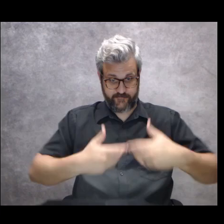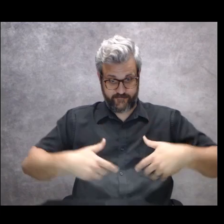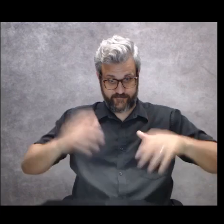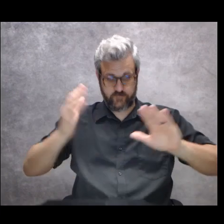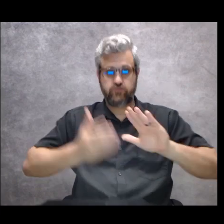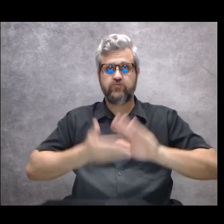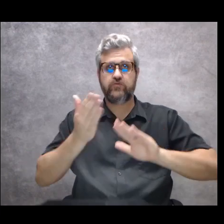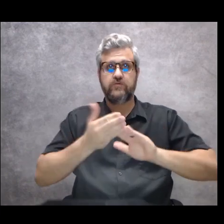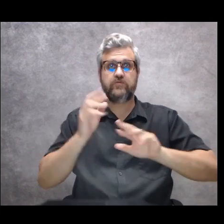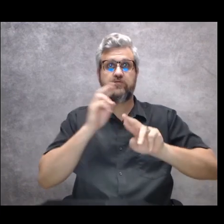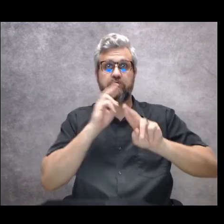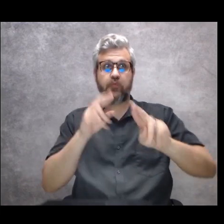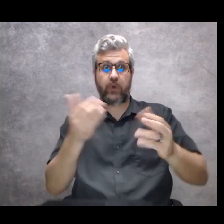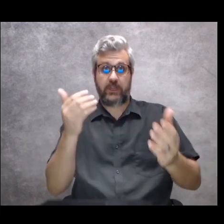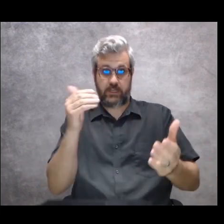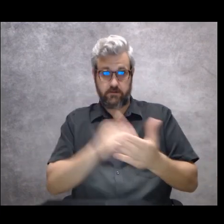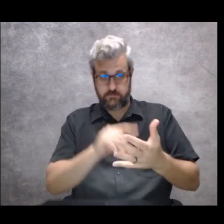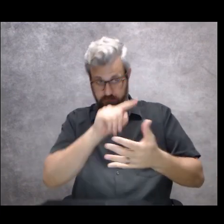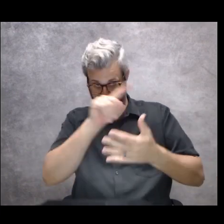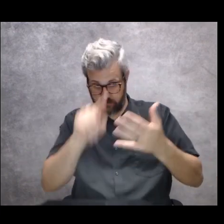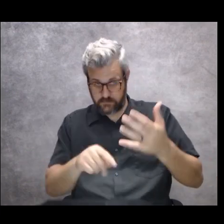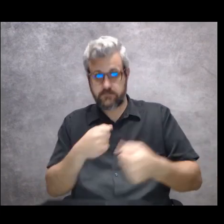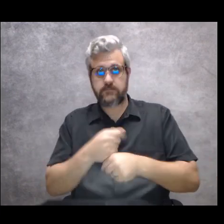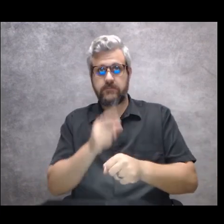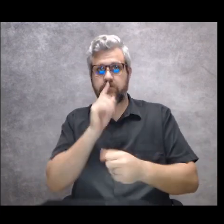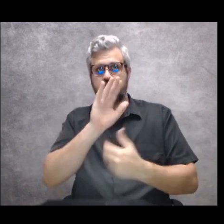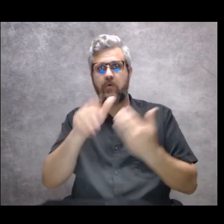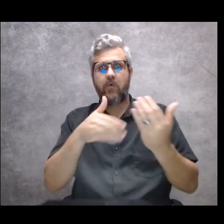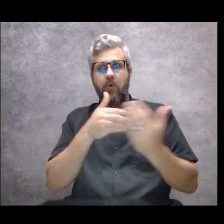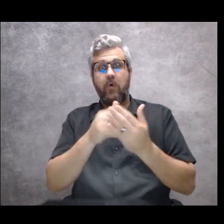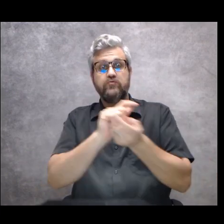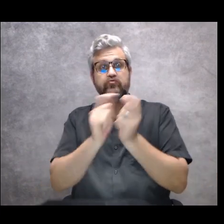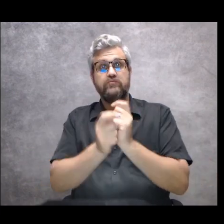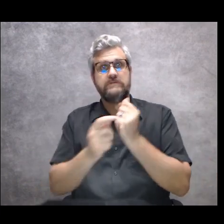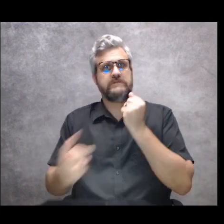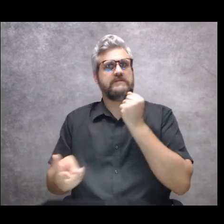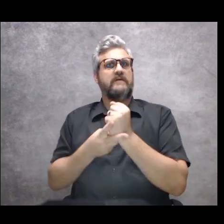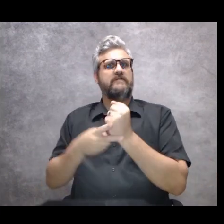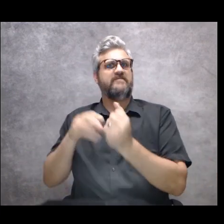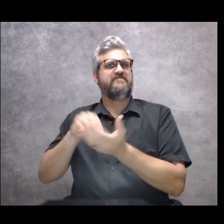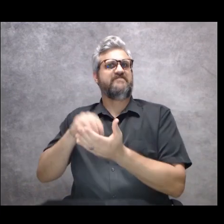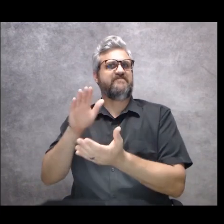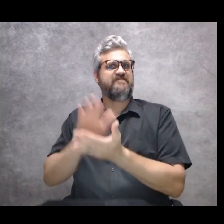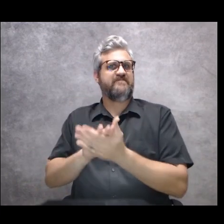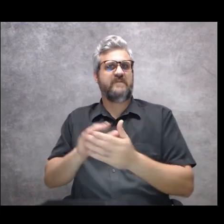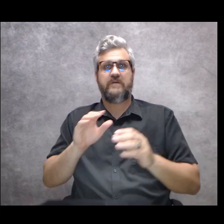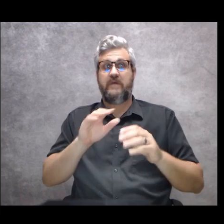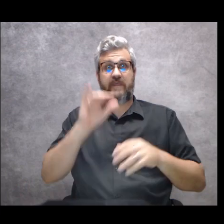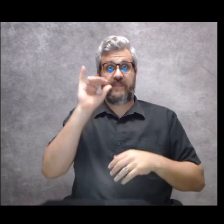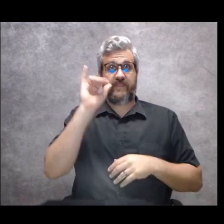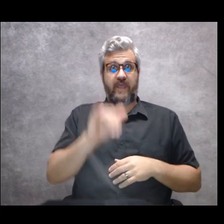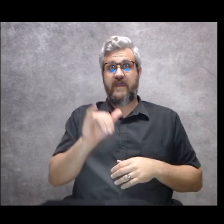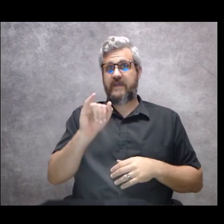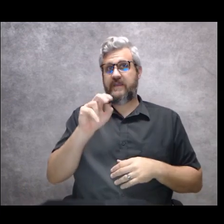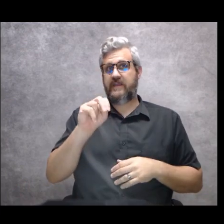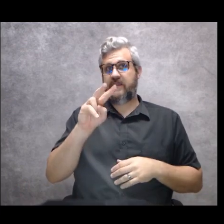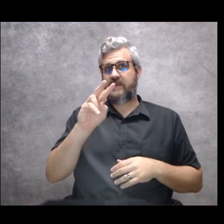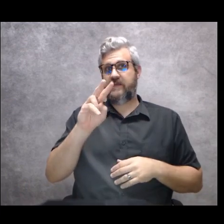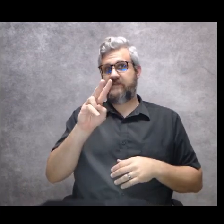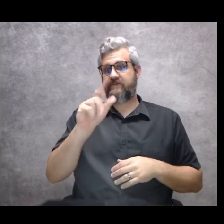all changes are saved to the record and there are no students listed on the invalid report.